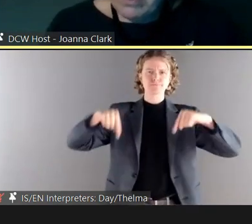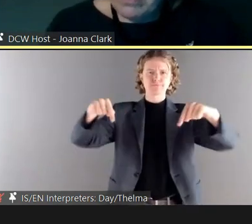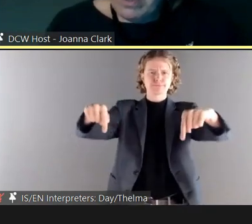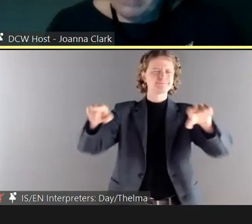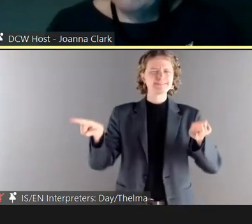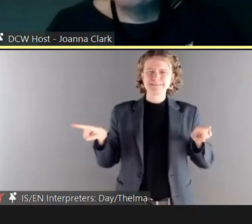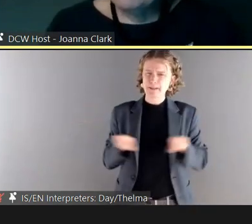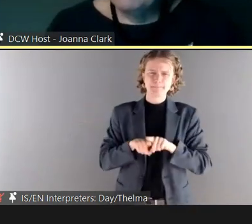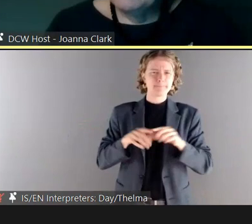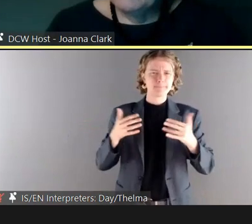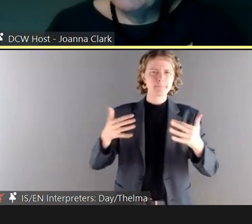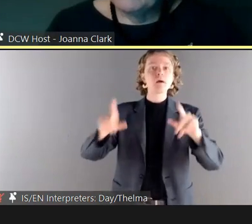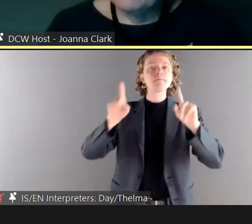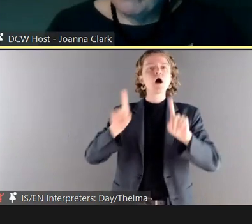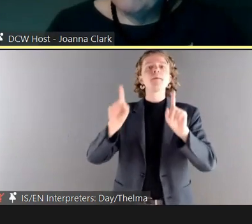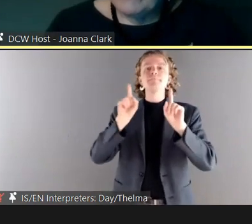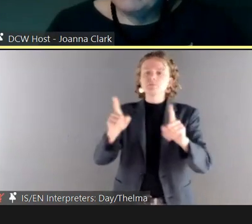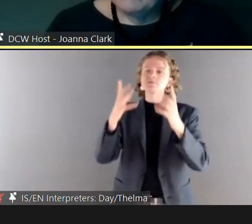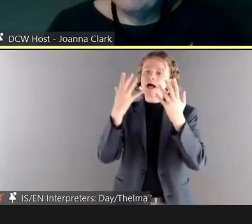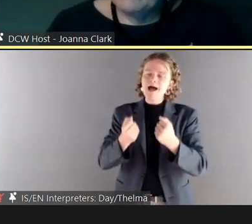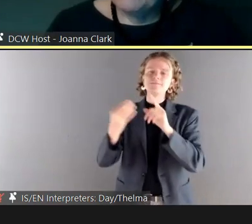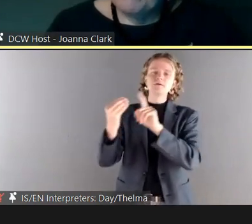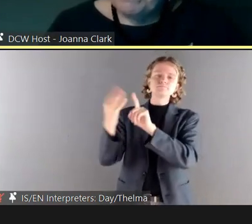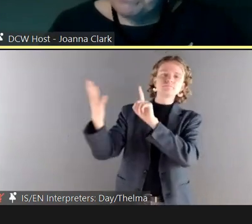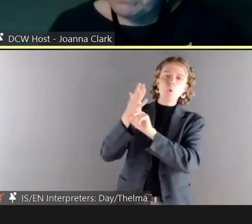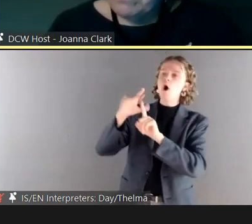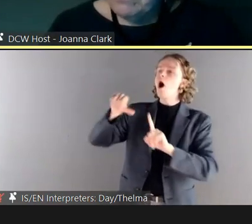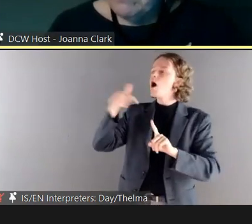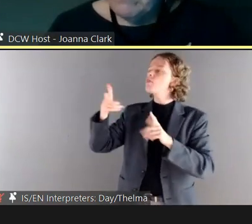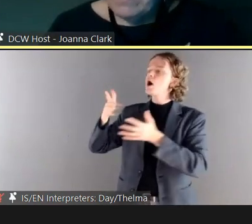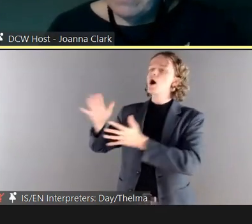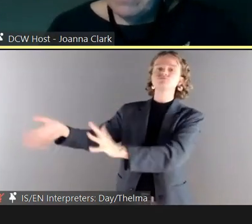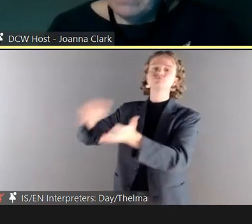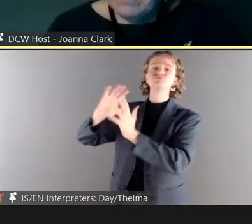exposure to other fluent users of that language.